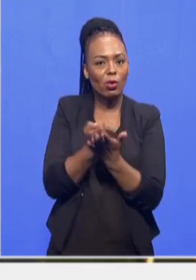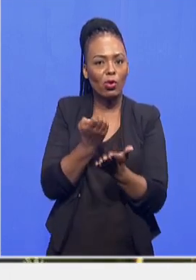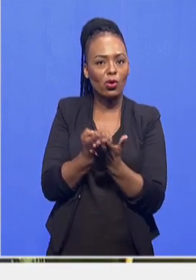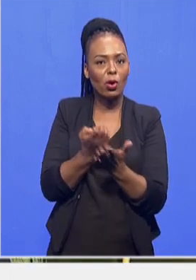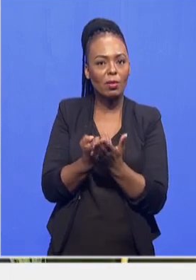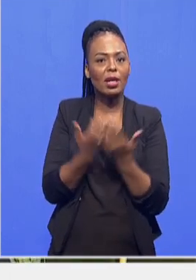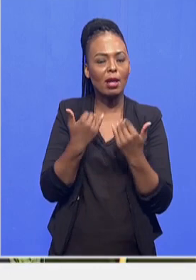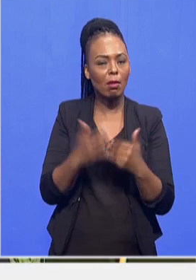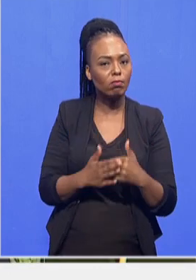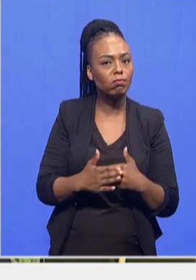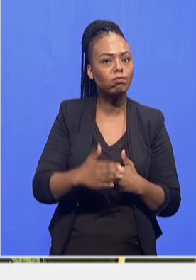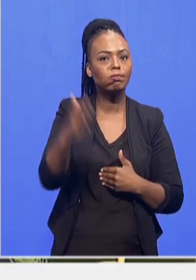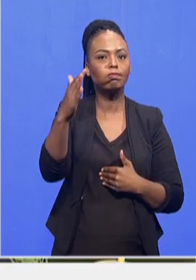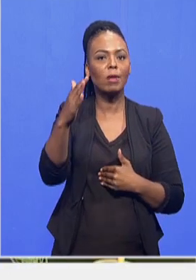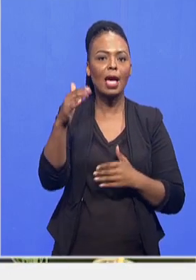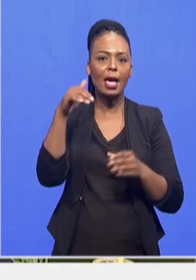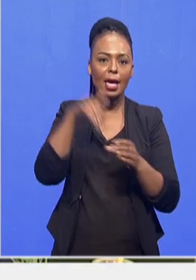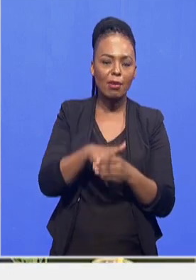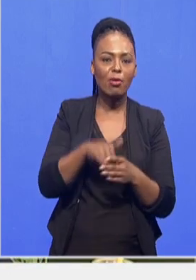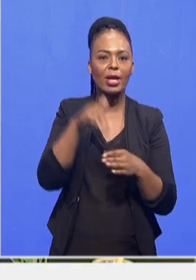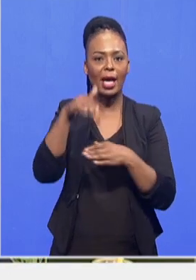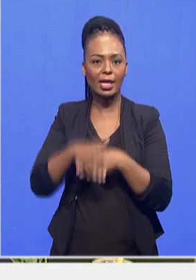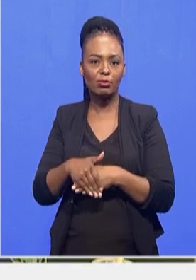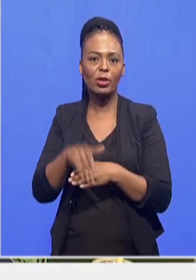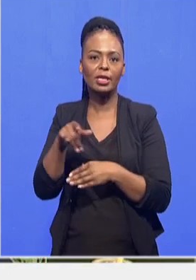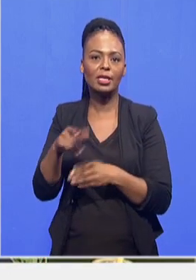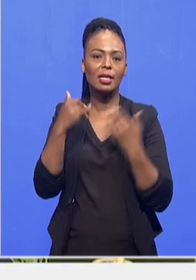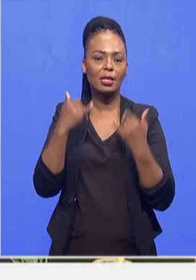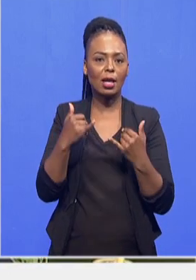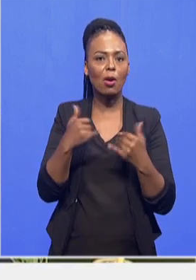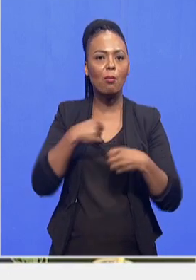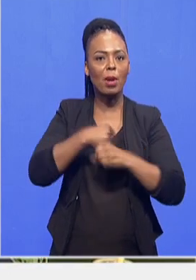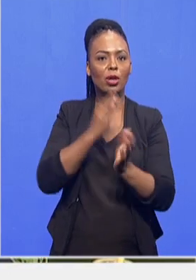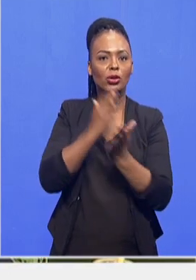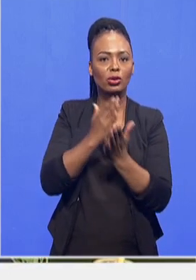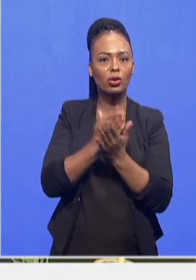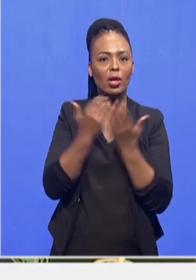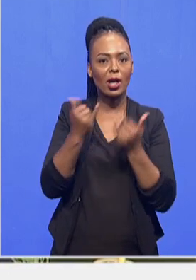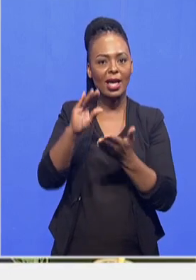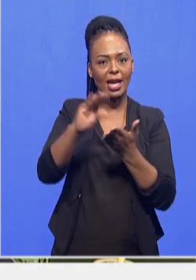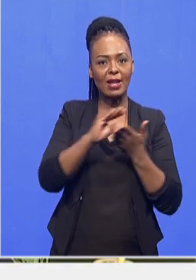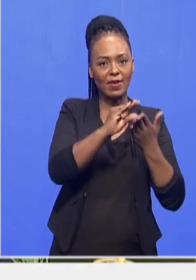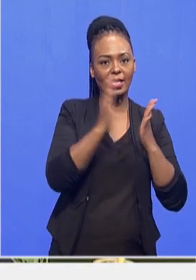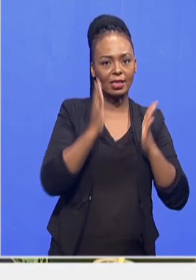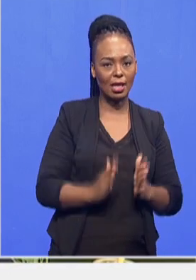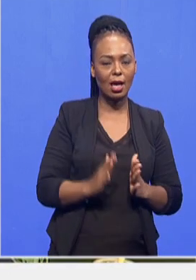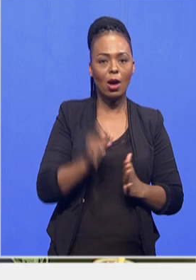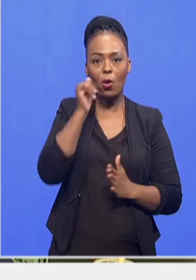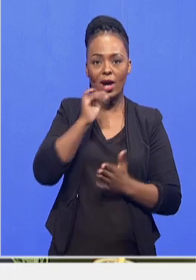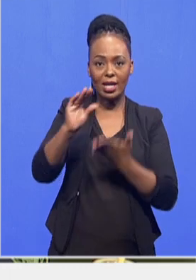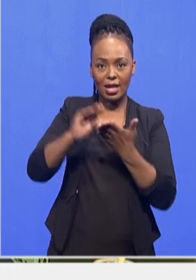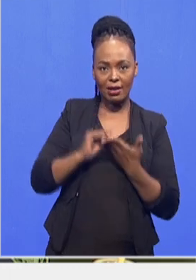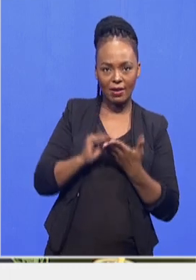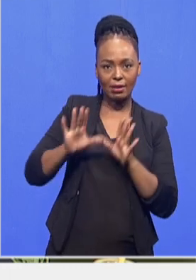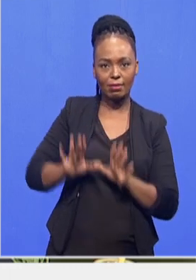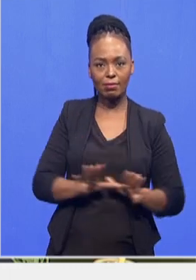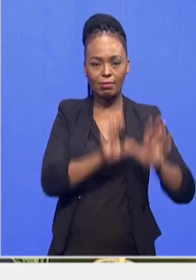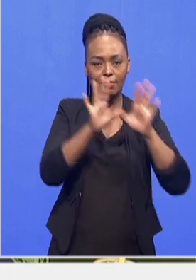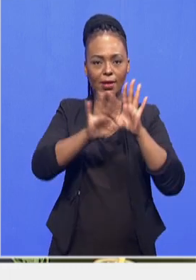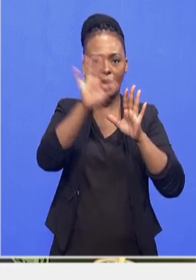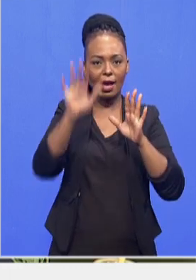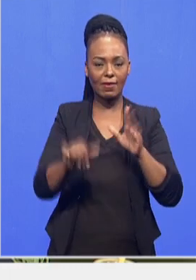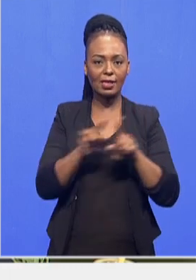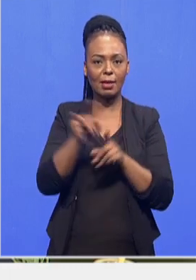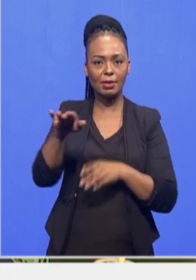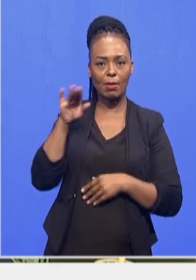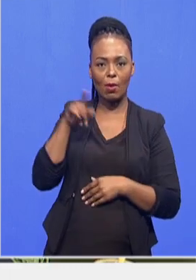viable, imports and exports, and we want investors also to ensure that at least they invest into the African continent and Zimbabwe, so that